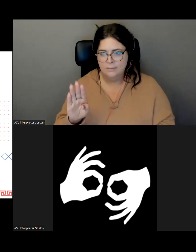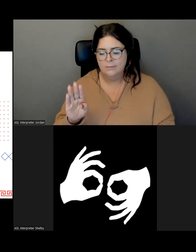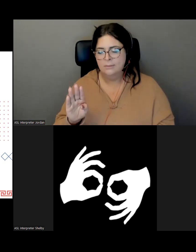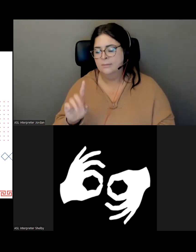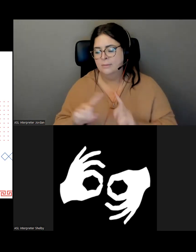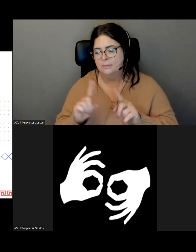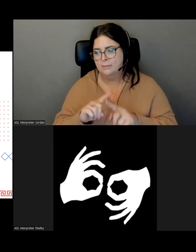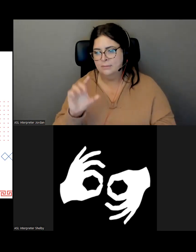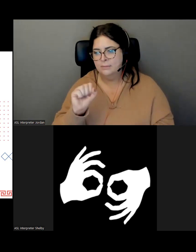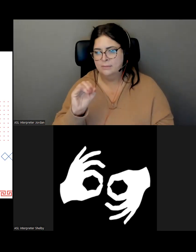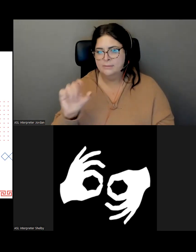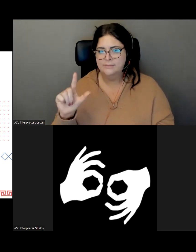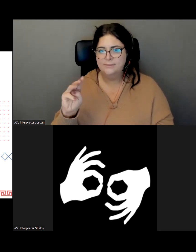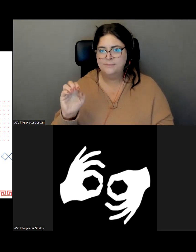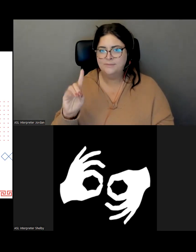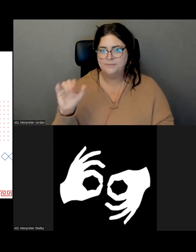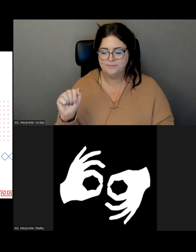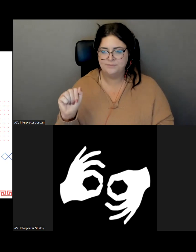media accounts.